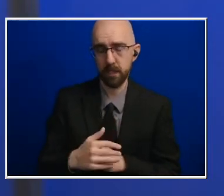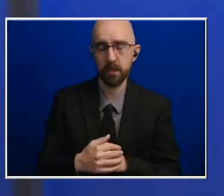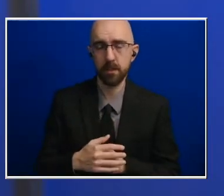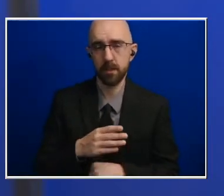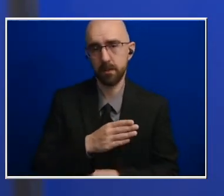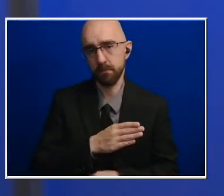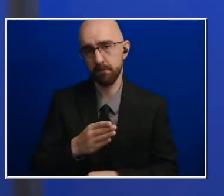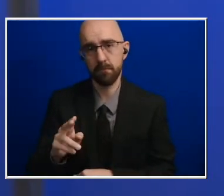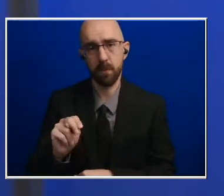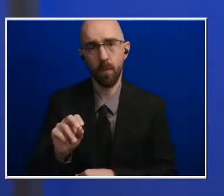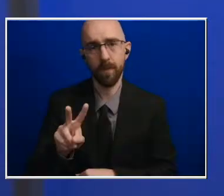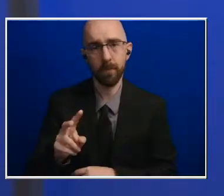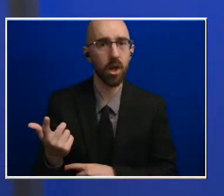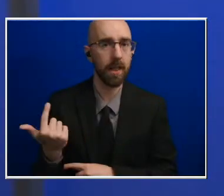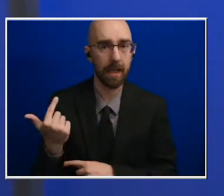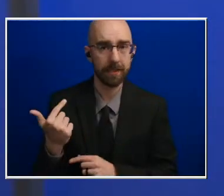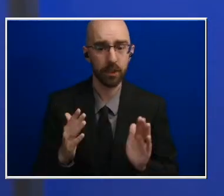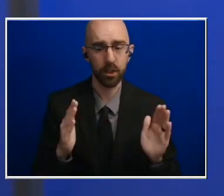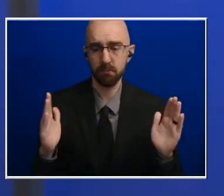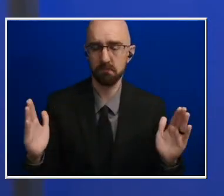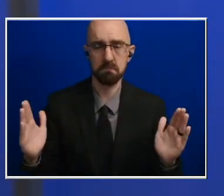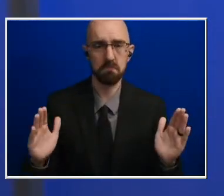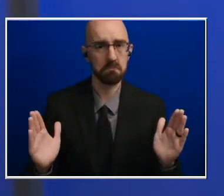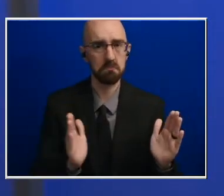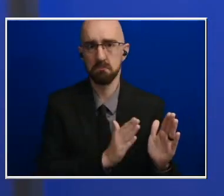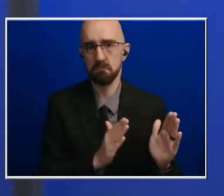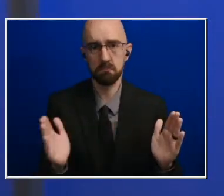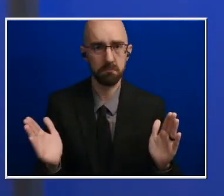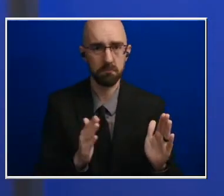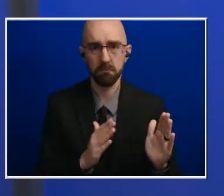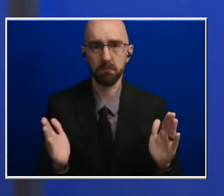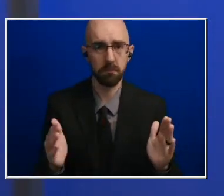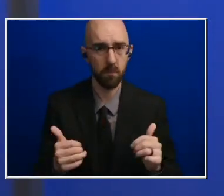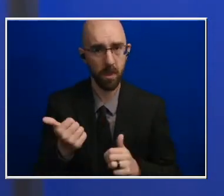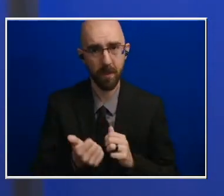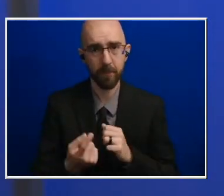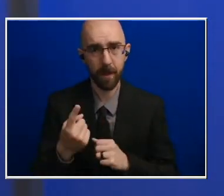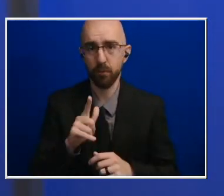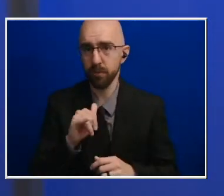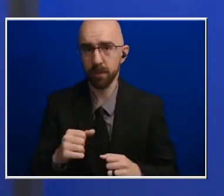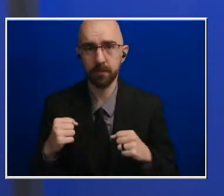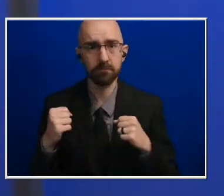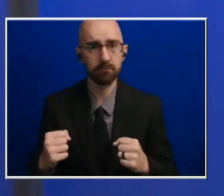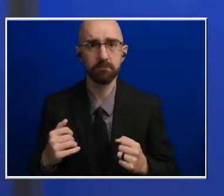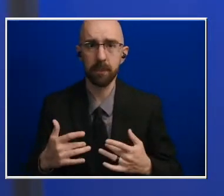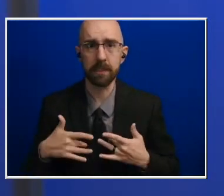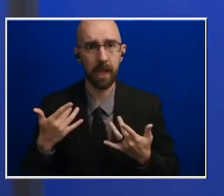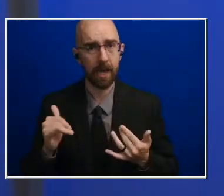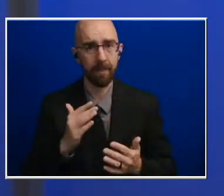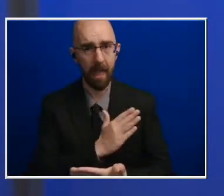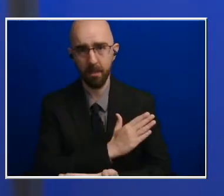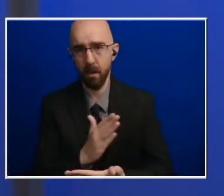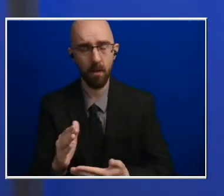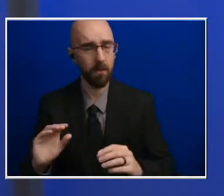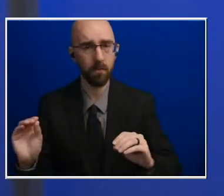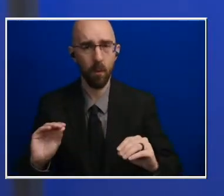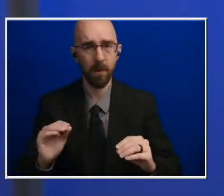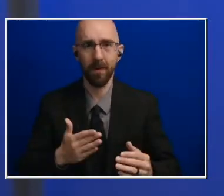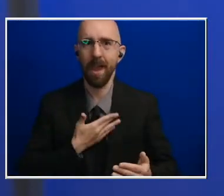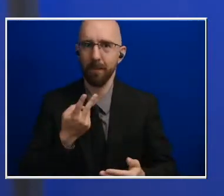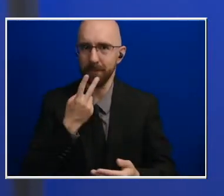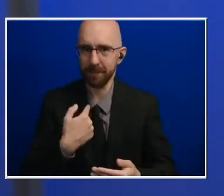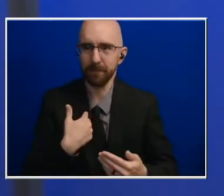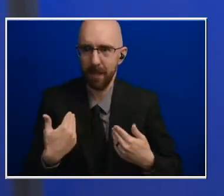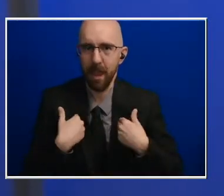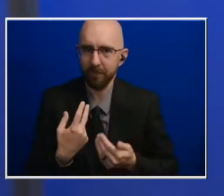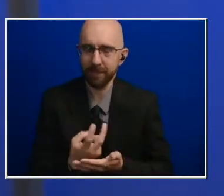last year. And so everybody was really excited that it went that long. Nobody was happy to see me have a seizure, but we were